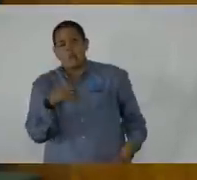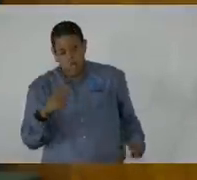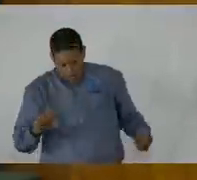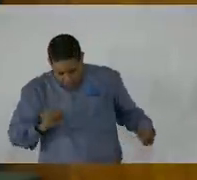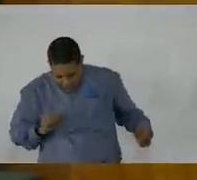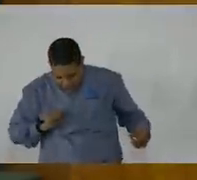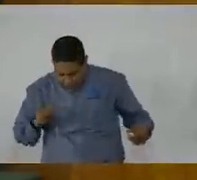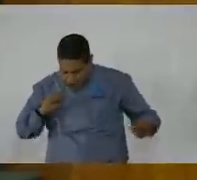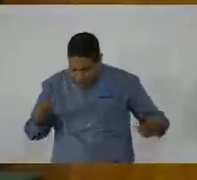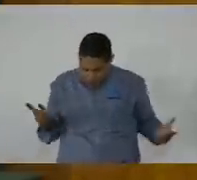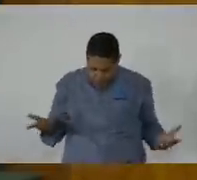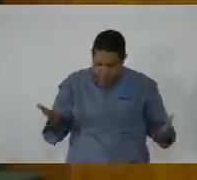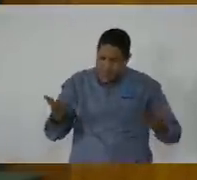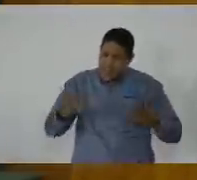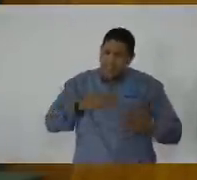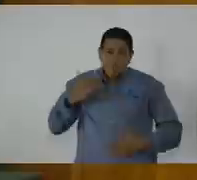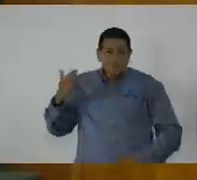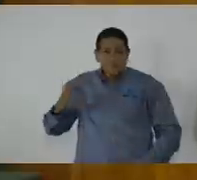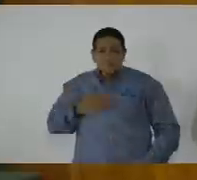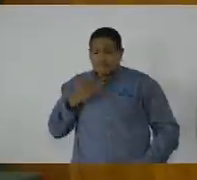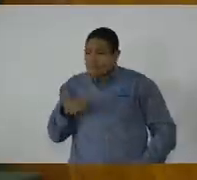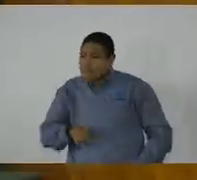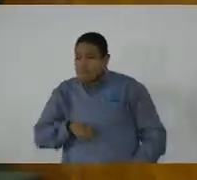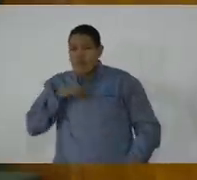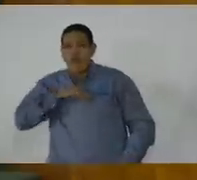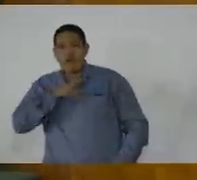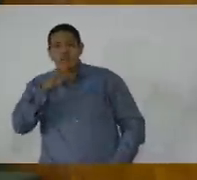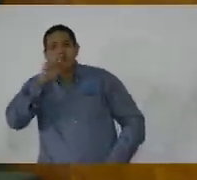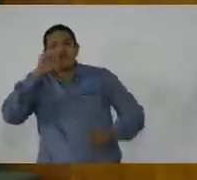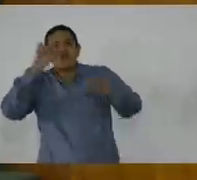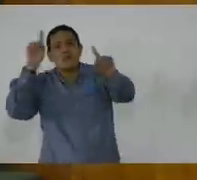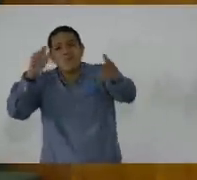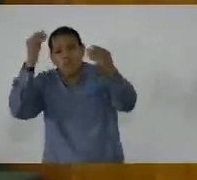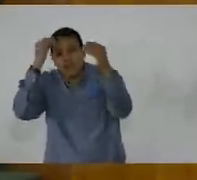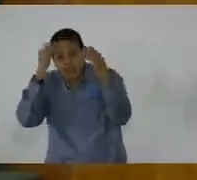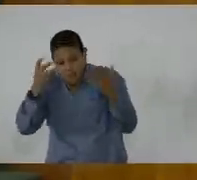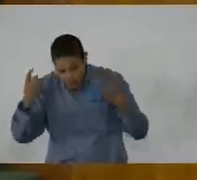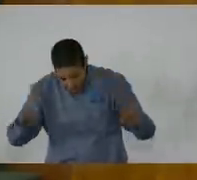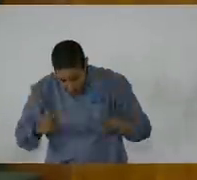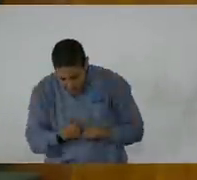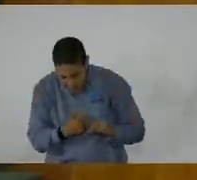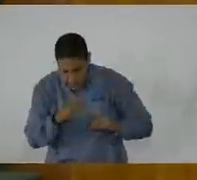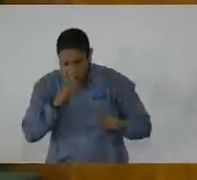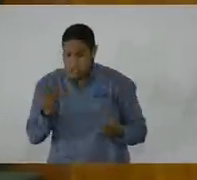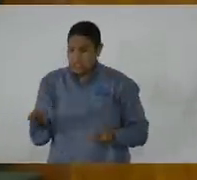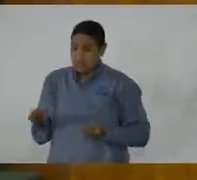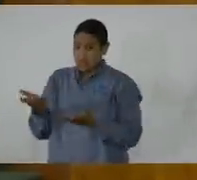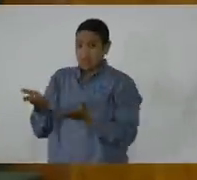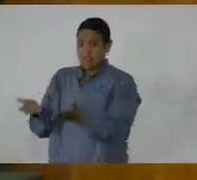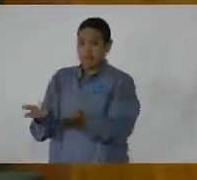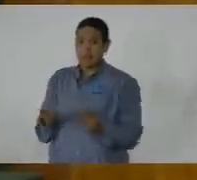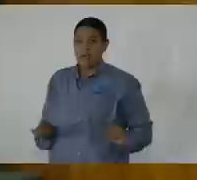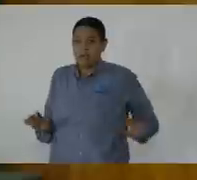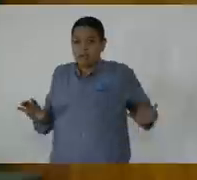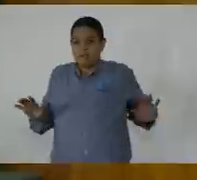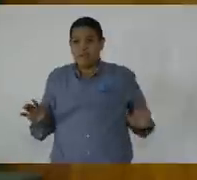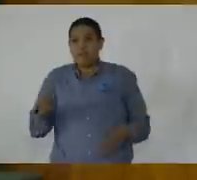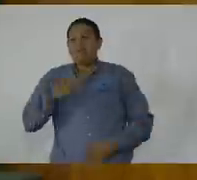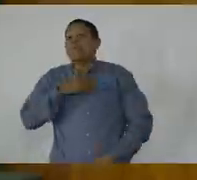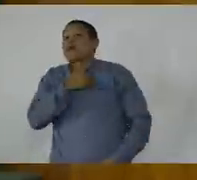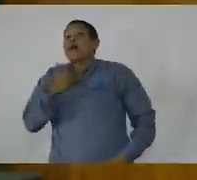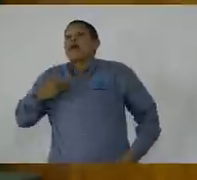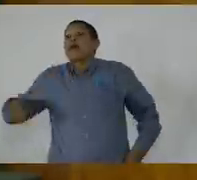am extremely proud to report, Madam Speaker, has been designated, my